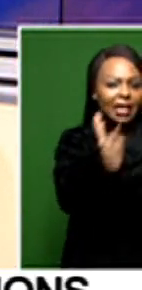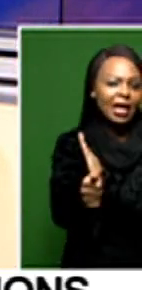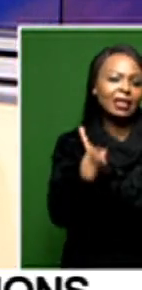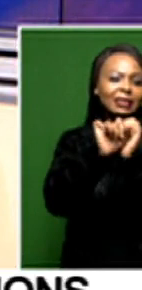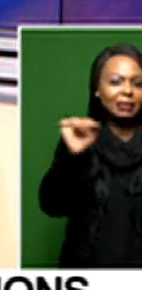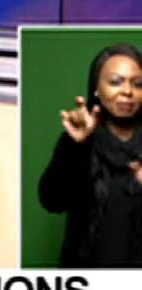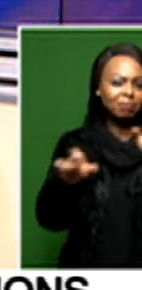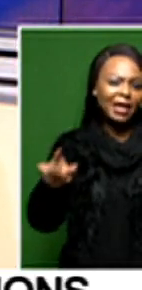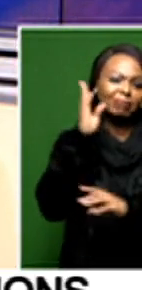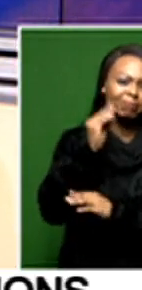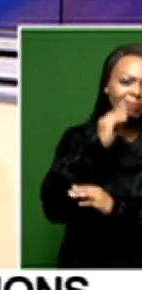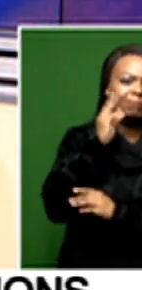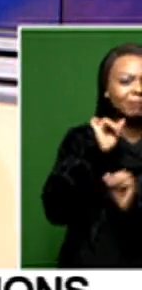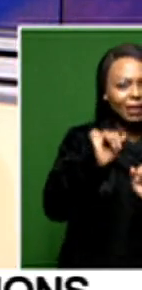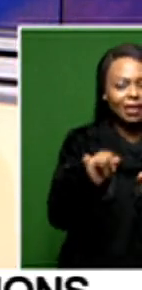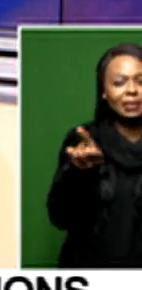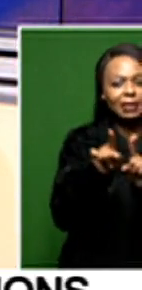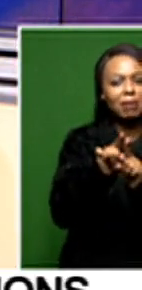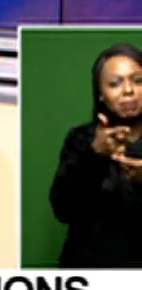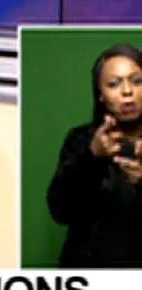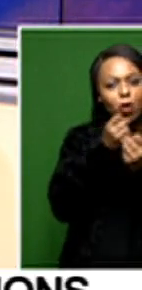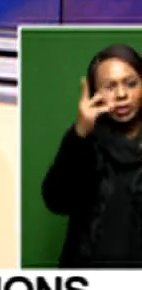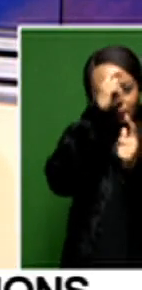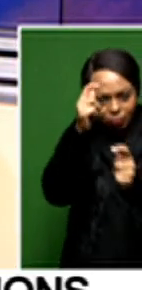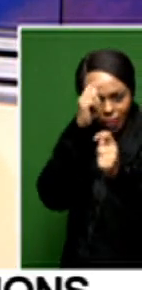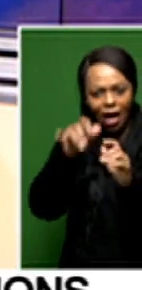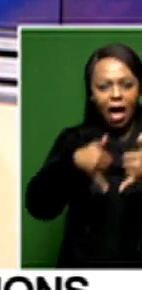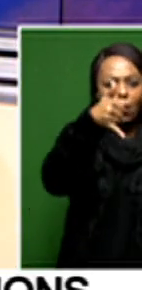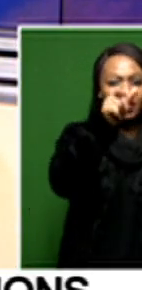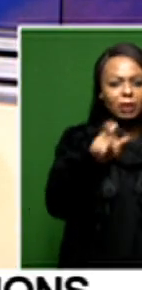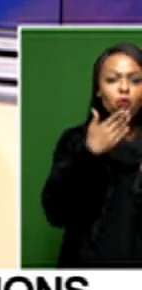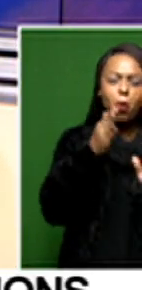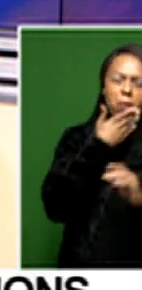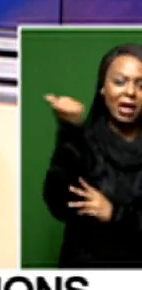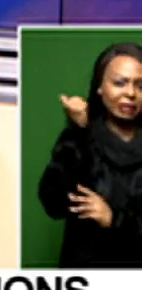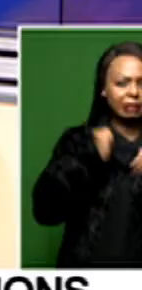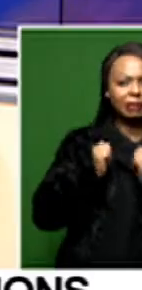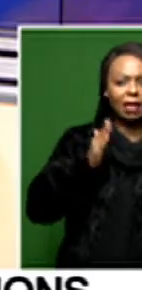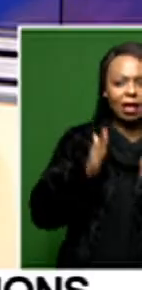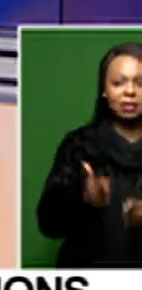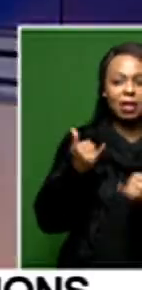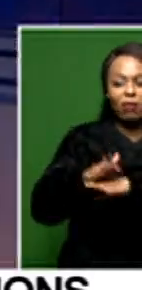creating a standard of excellence for the soapie industry and recognizing and awarding those who excel. We just spoke to the founder, Winnie Chaba.